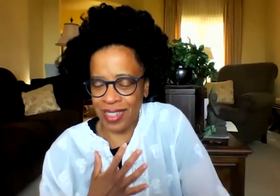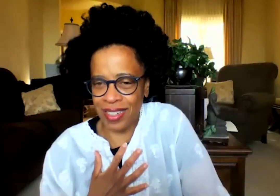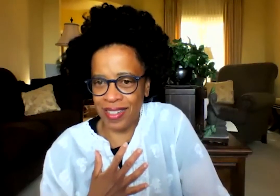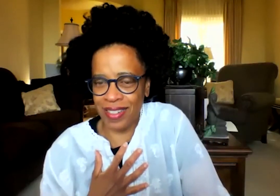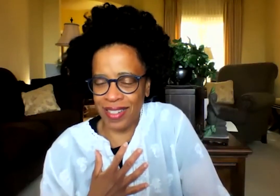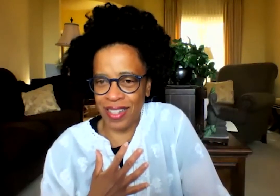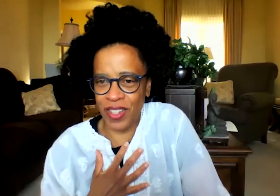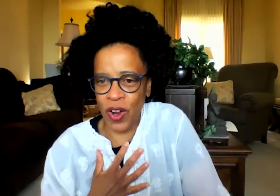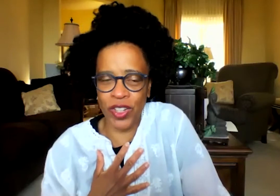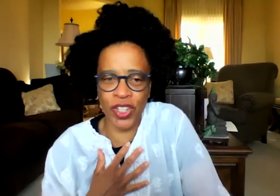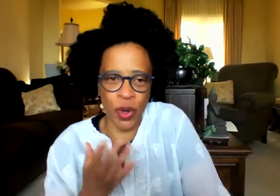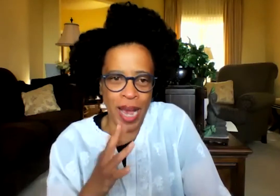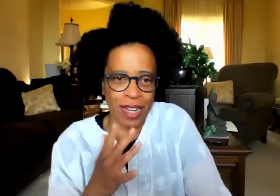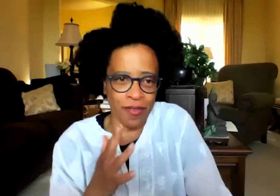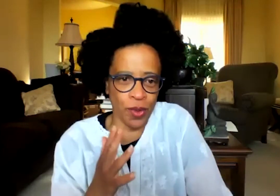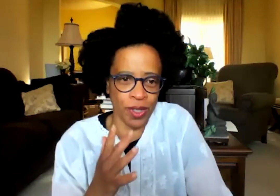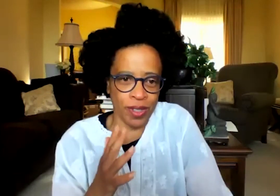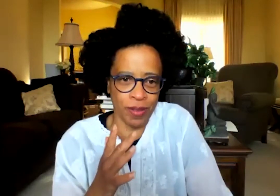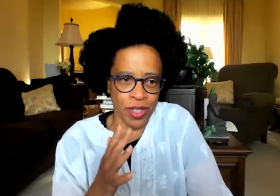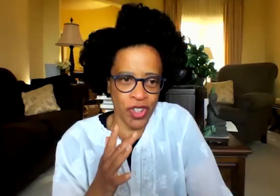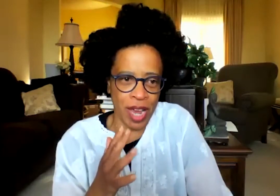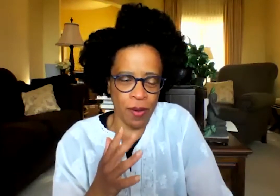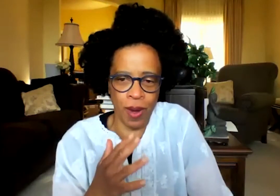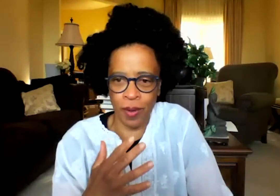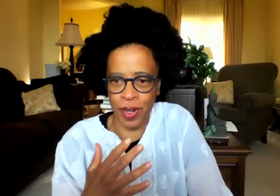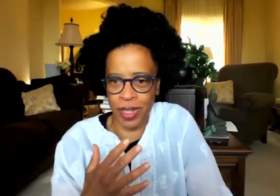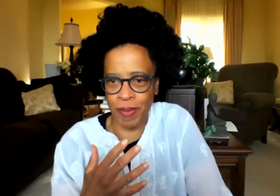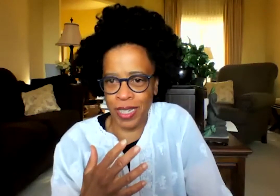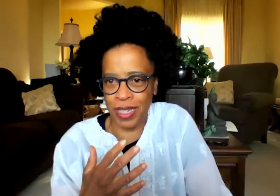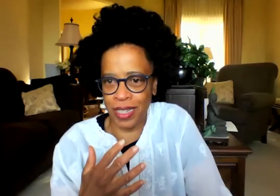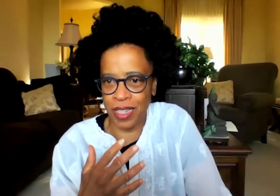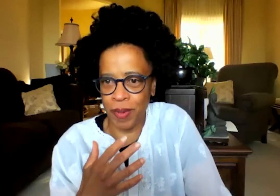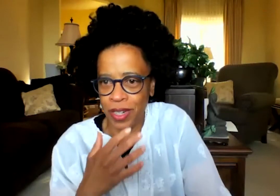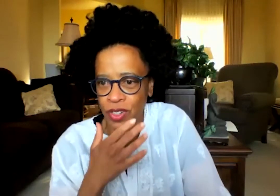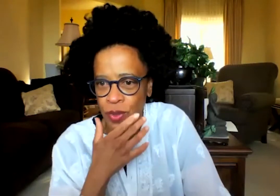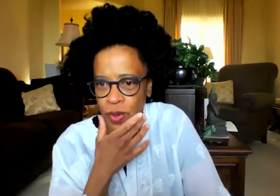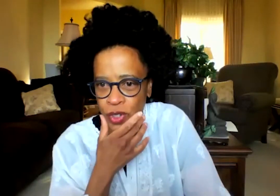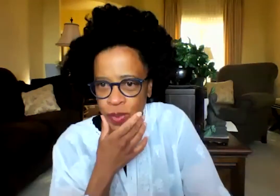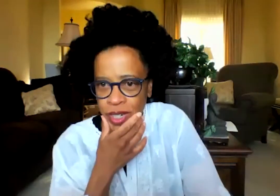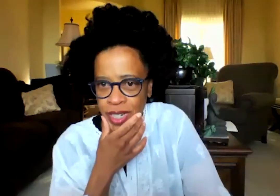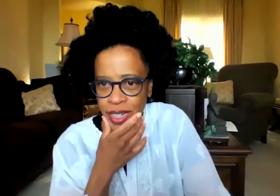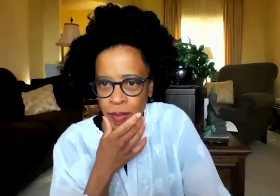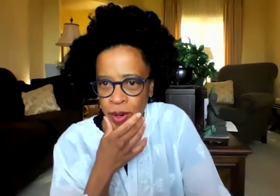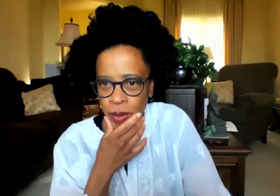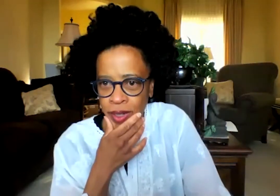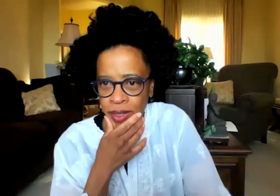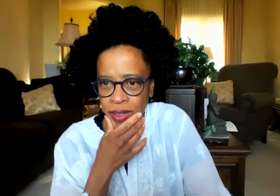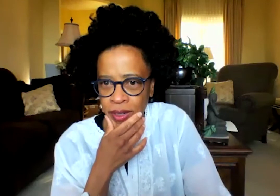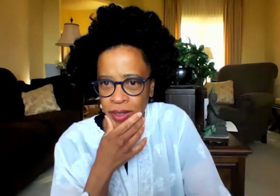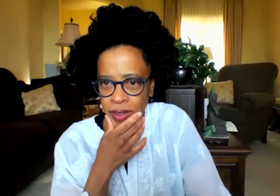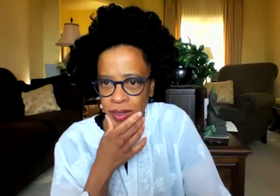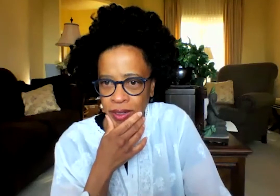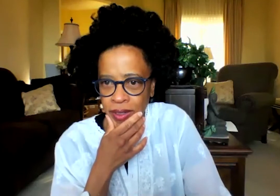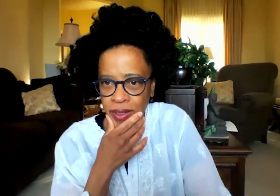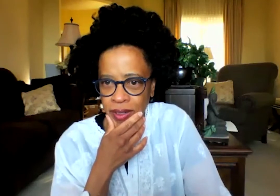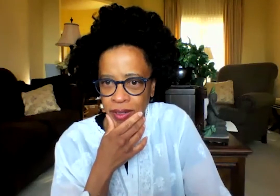see it's hard to go back and forth with chat while we're in a space like this, but I do just want to take a moment.